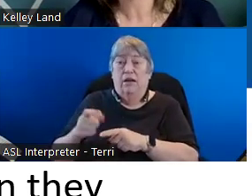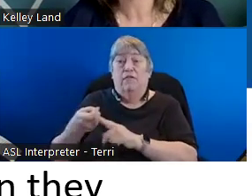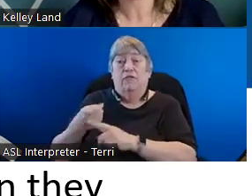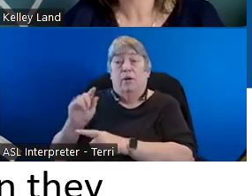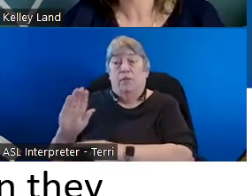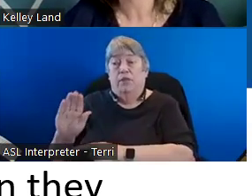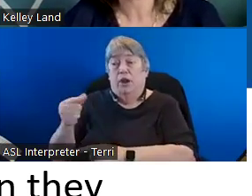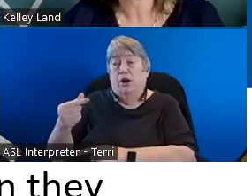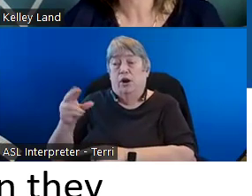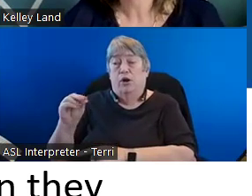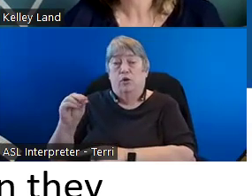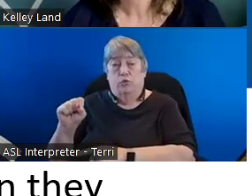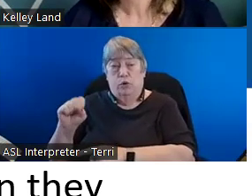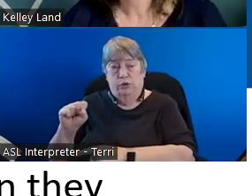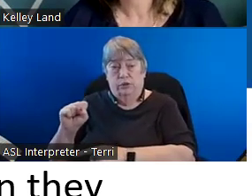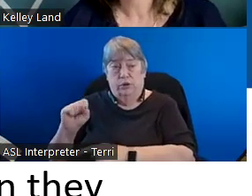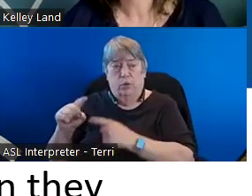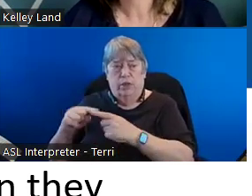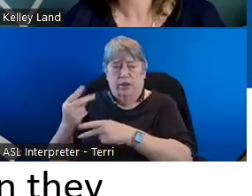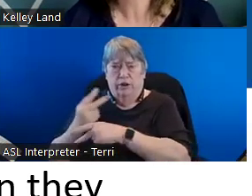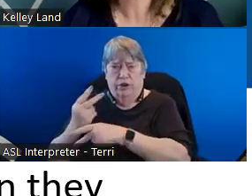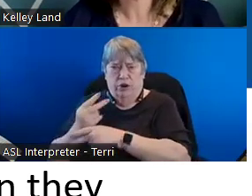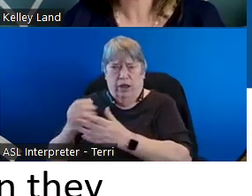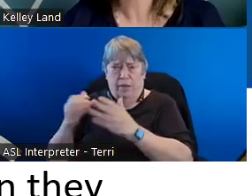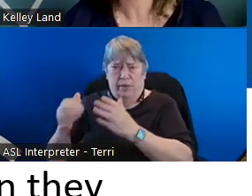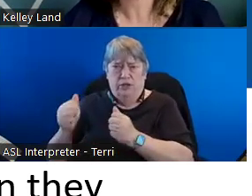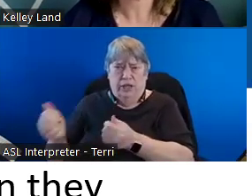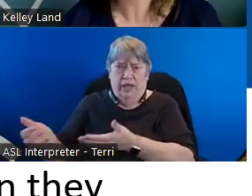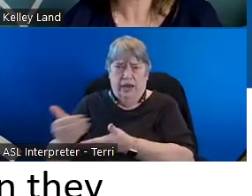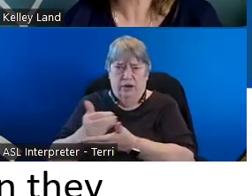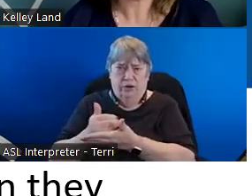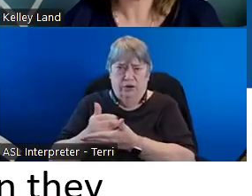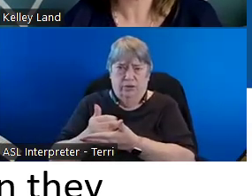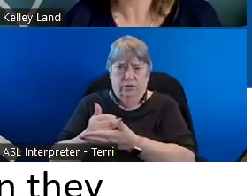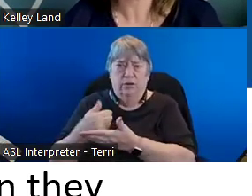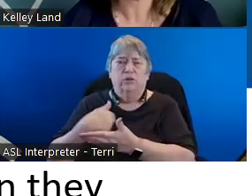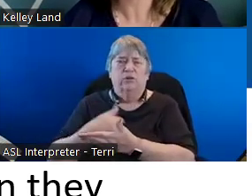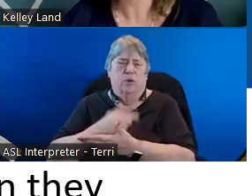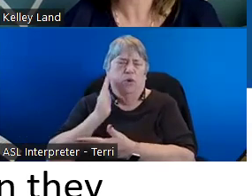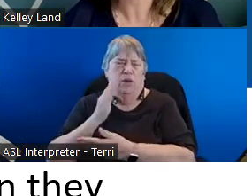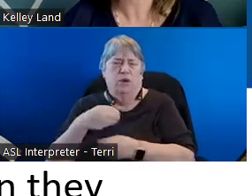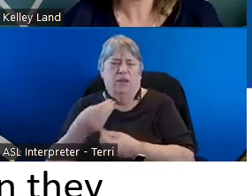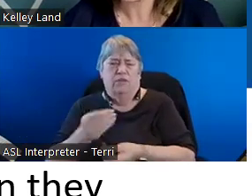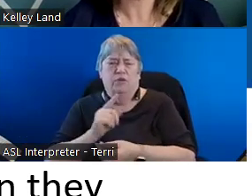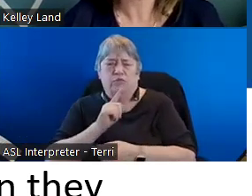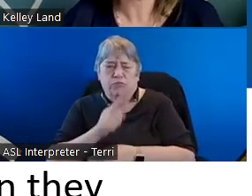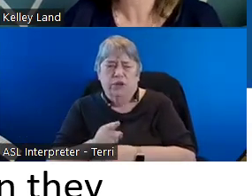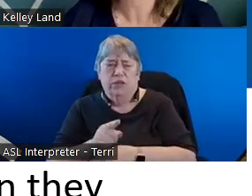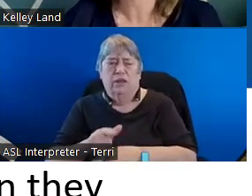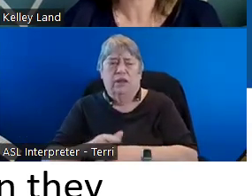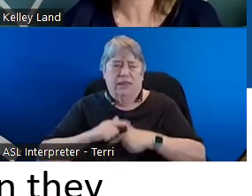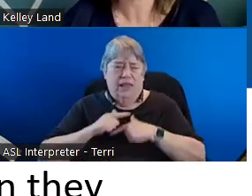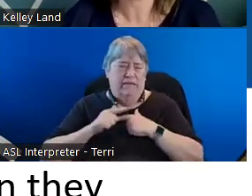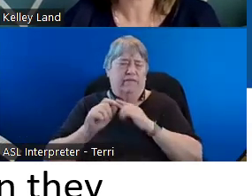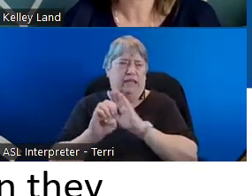figuring out the countable earnings. So we're going to talk about a real life example of what we could use an IRWE